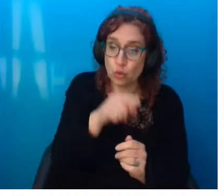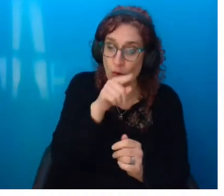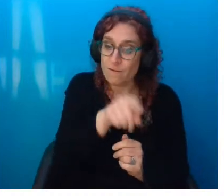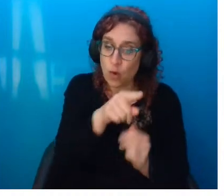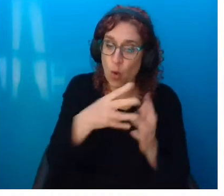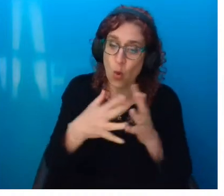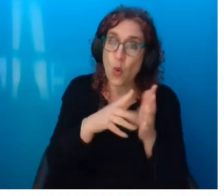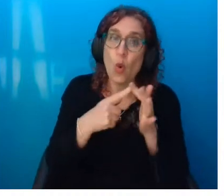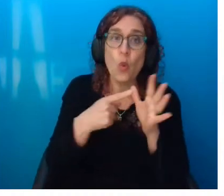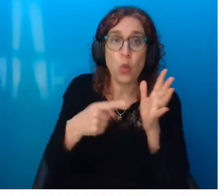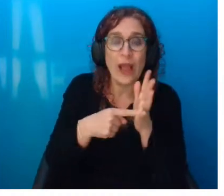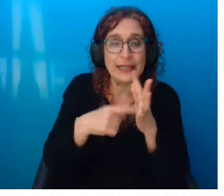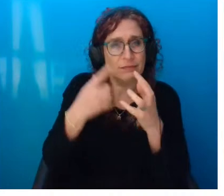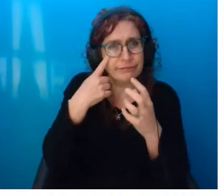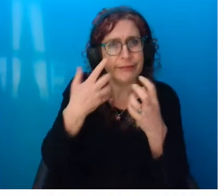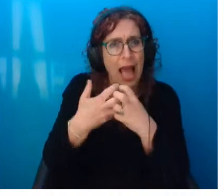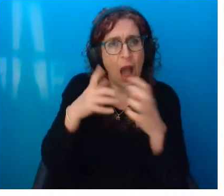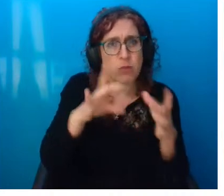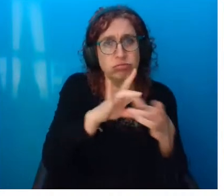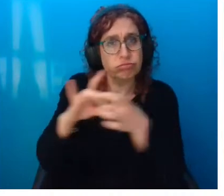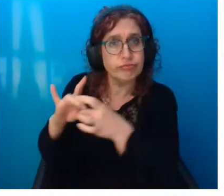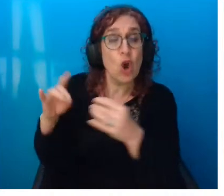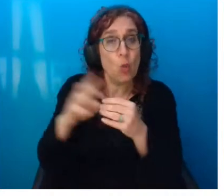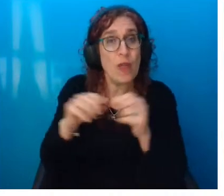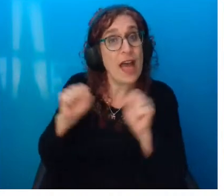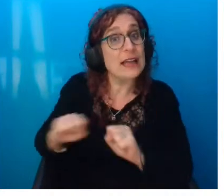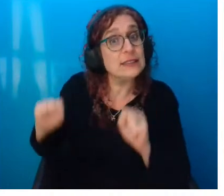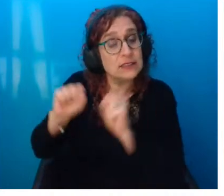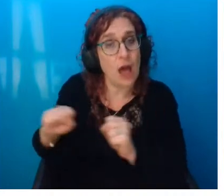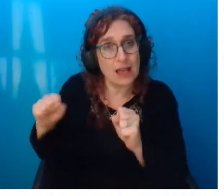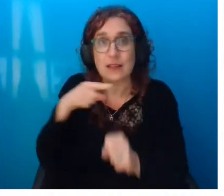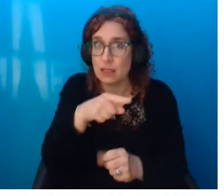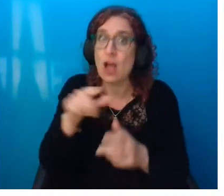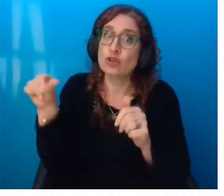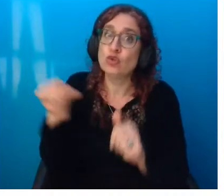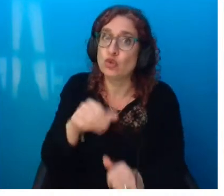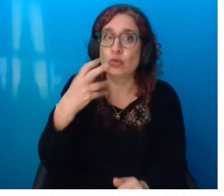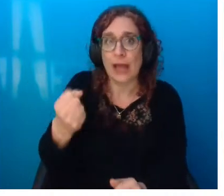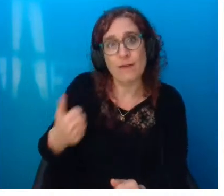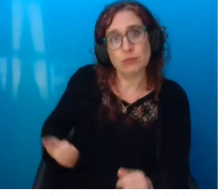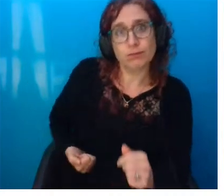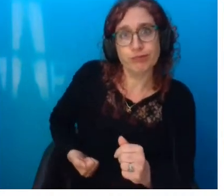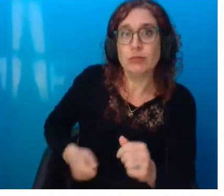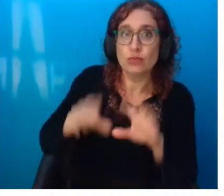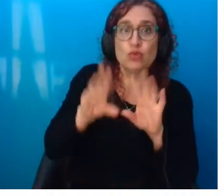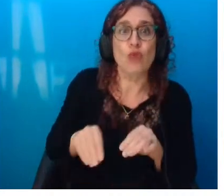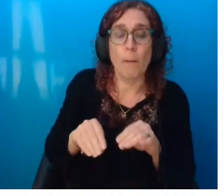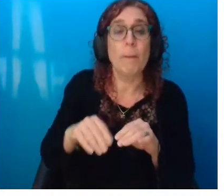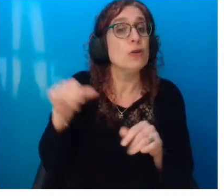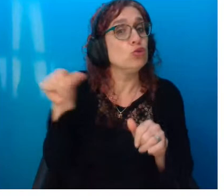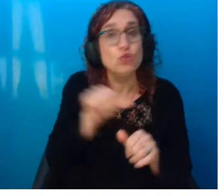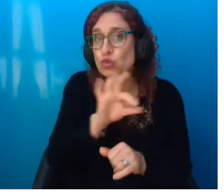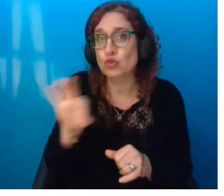anaphylaxis. And these patients should carry adrenaline, and they will be advised to avoid the food alongside exercise.